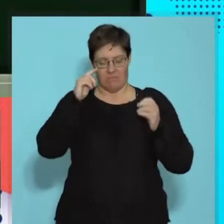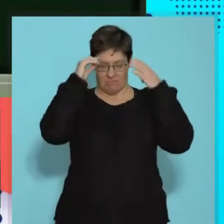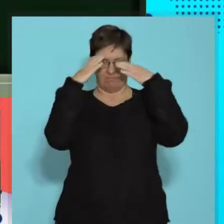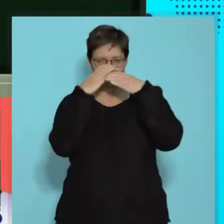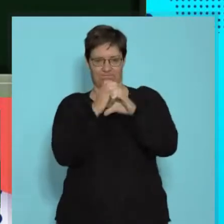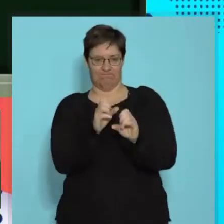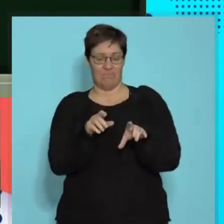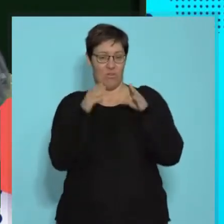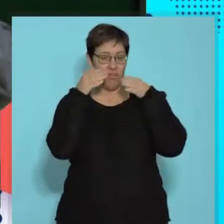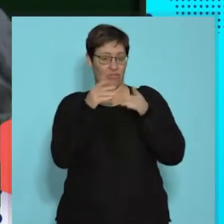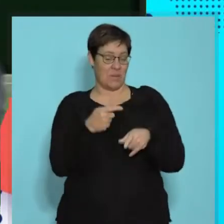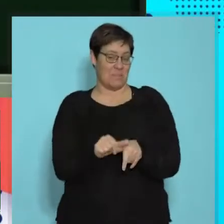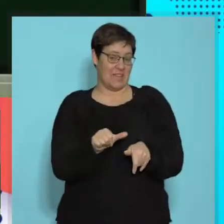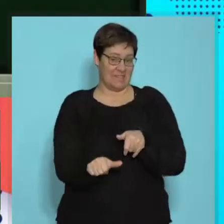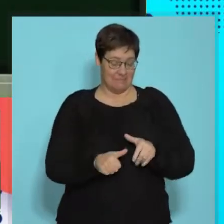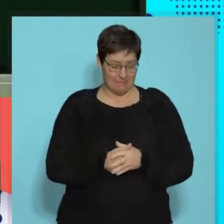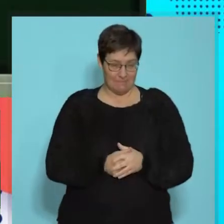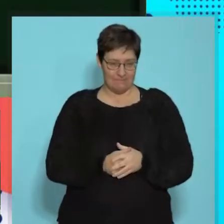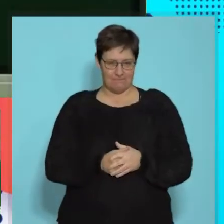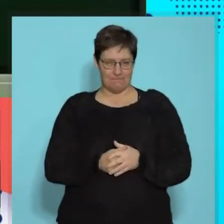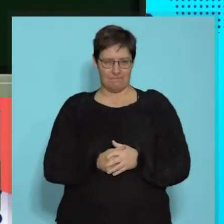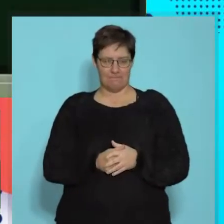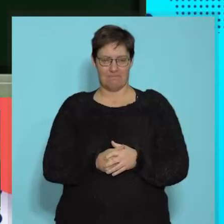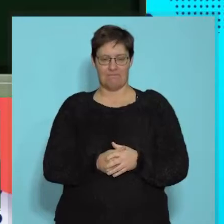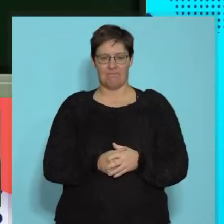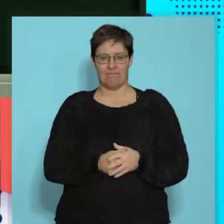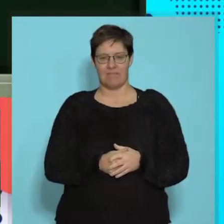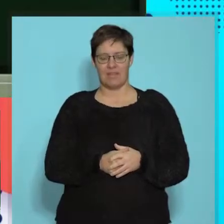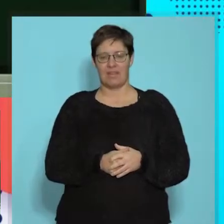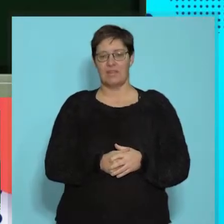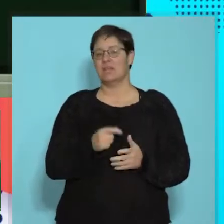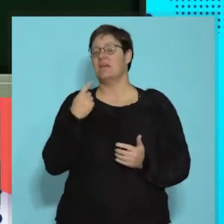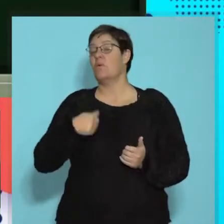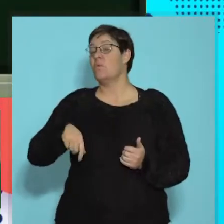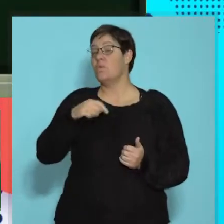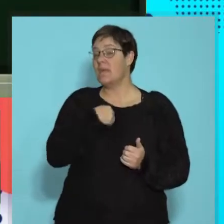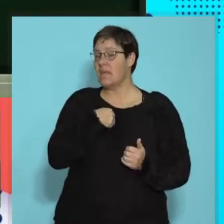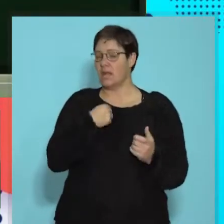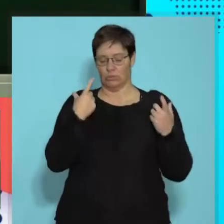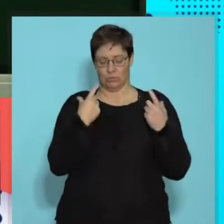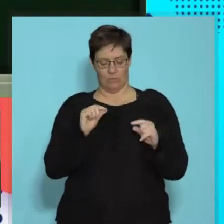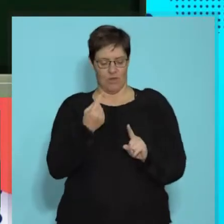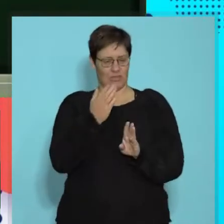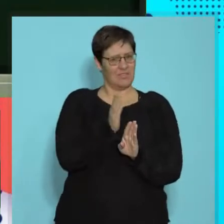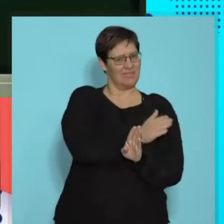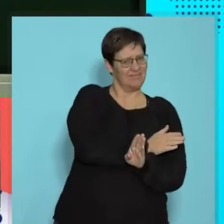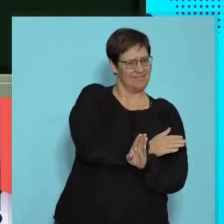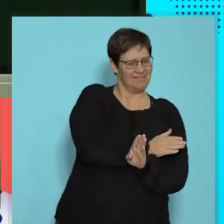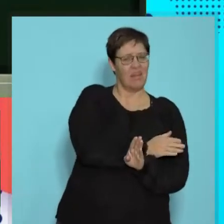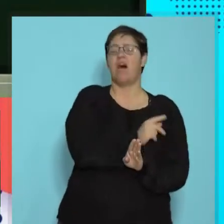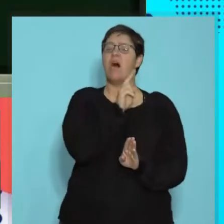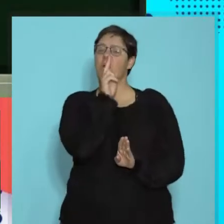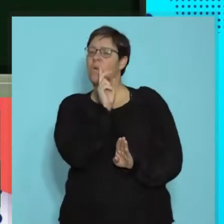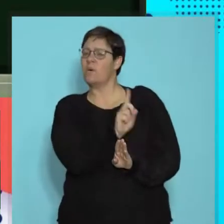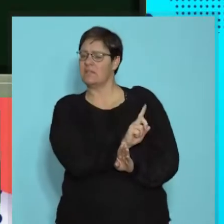to concentrate. Okay, what did we look like? What did I look like? Okay, let's start. What did we do in the first segment? We looked at